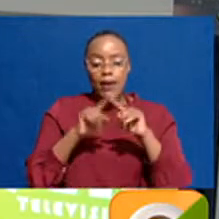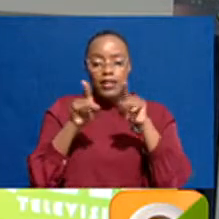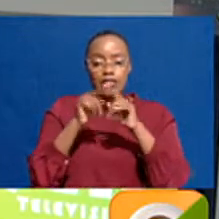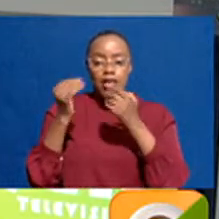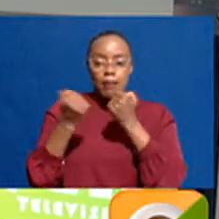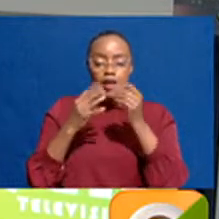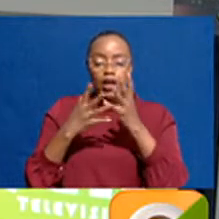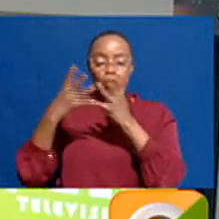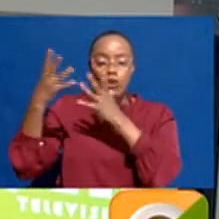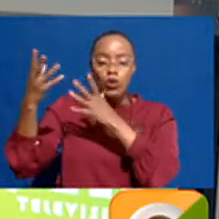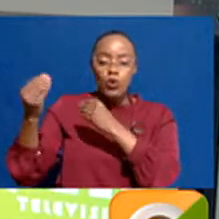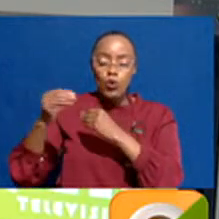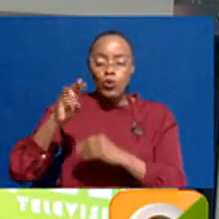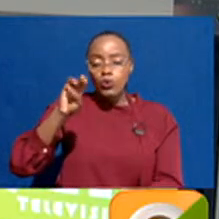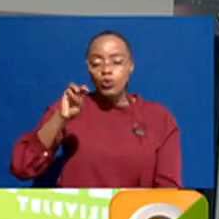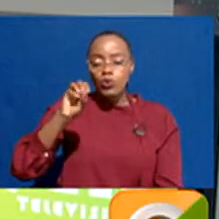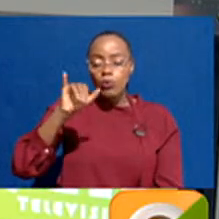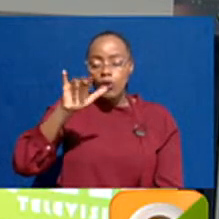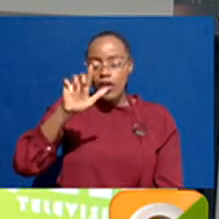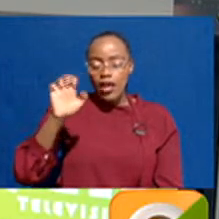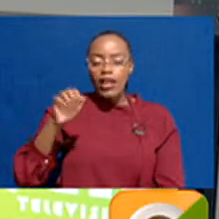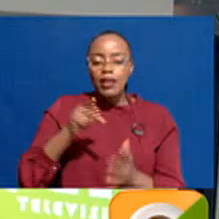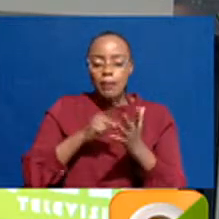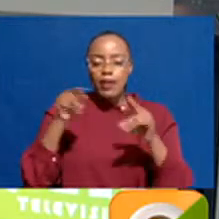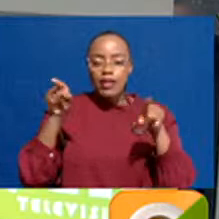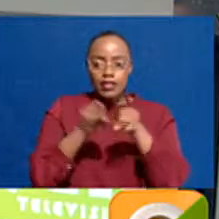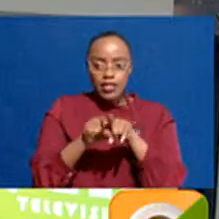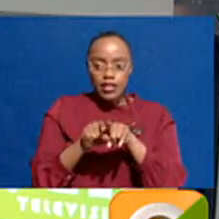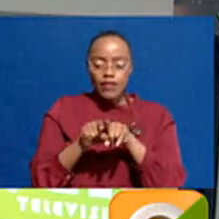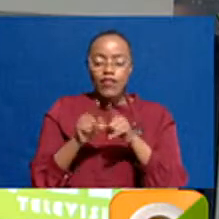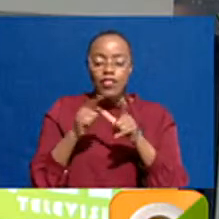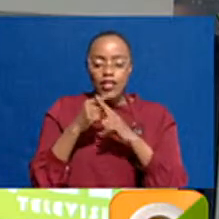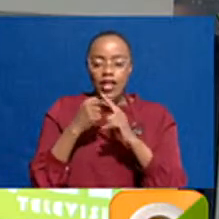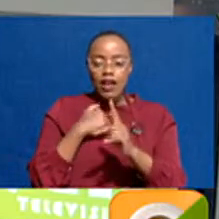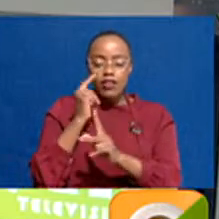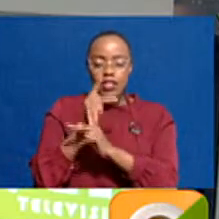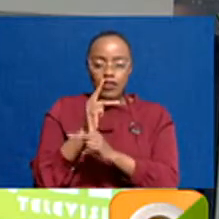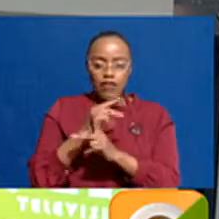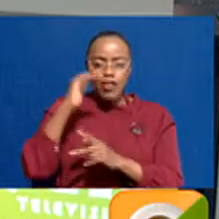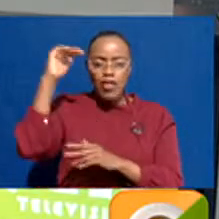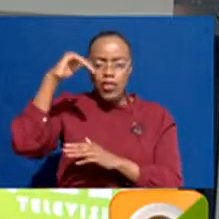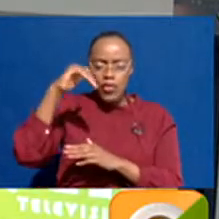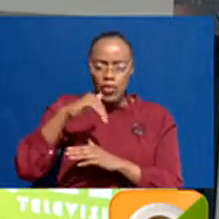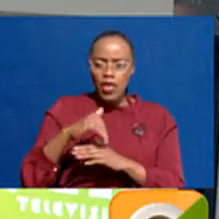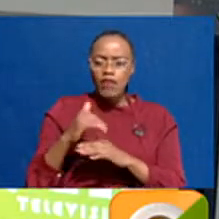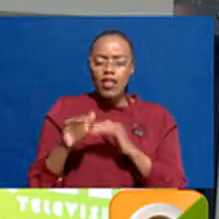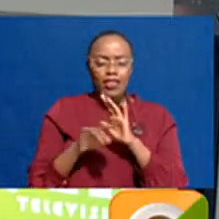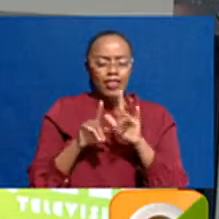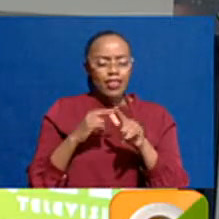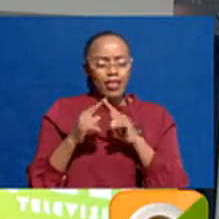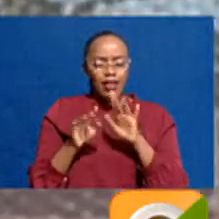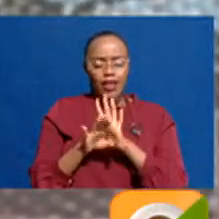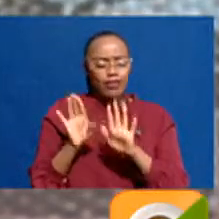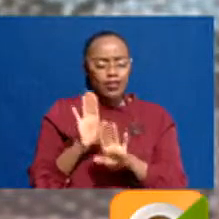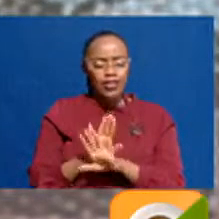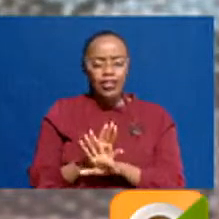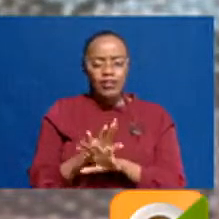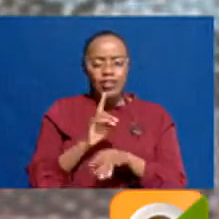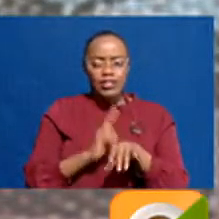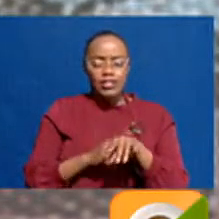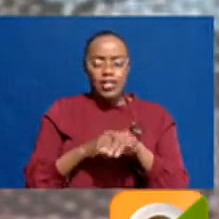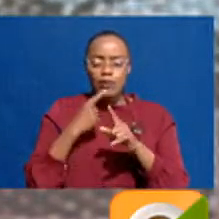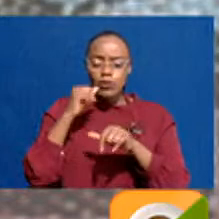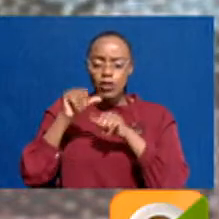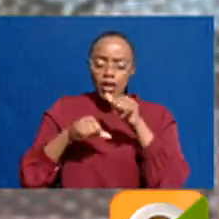go to Moyale and be paid for the same. Apart from fuel, there's the maintenance, depreciation, wear and tear. When it comes